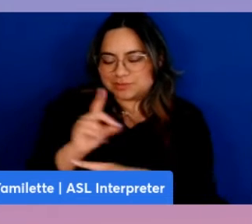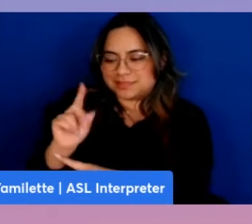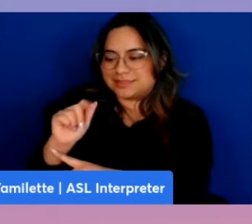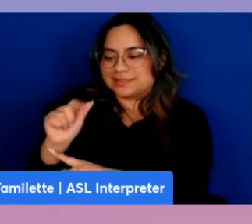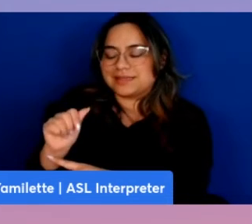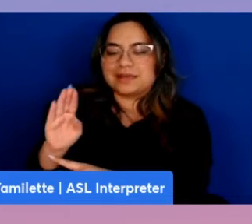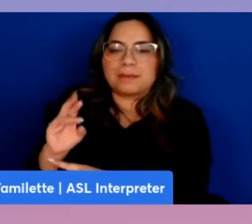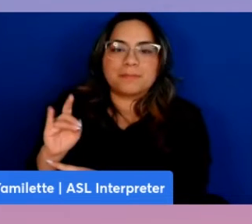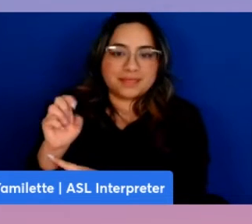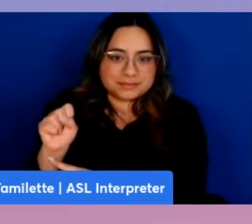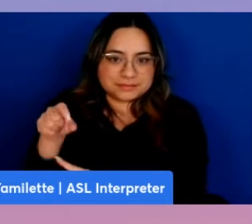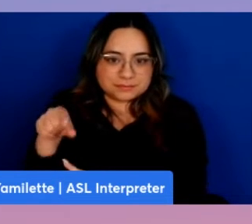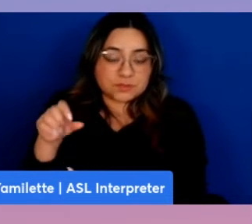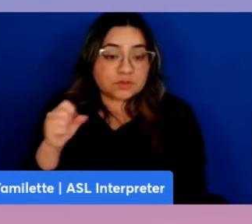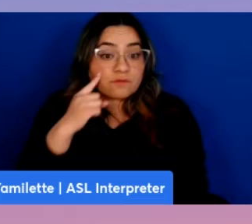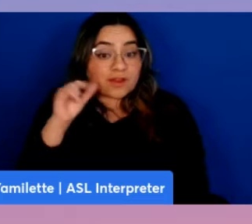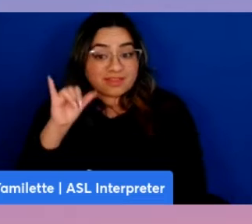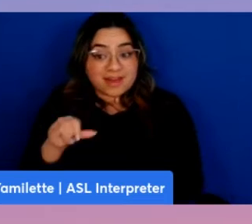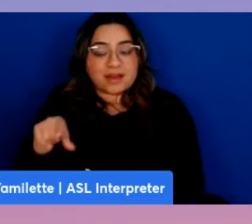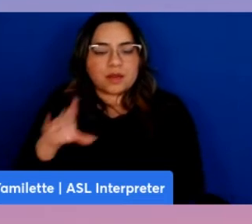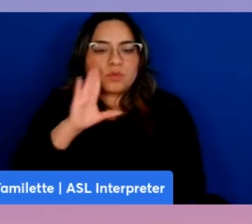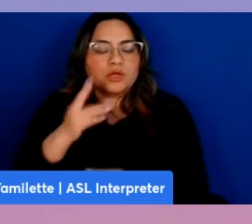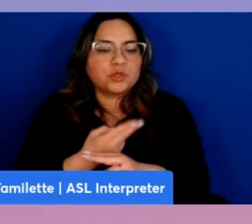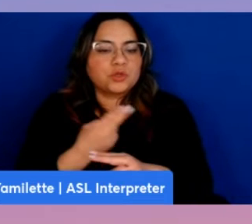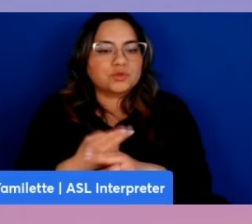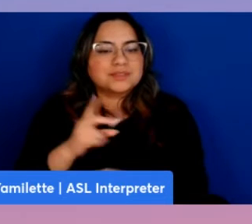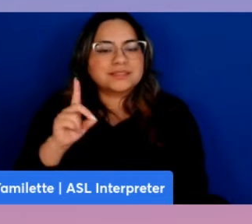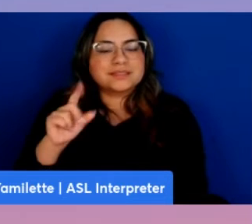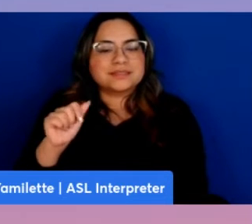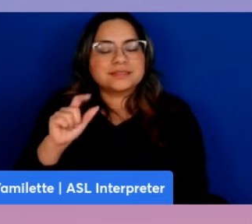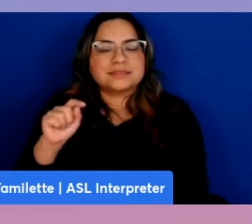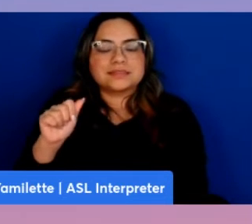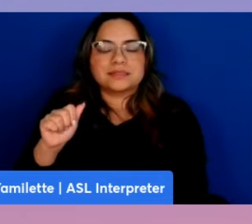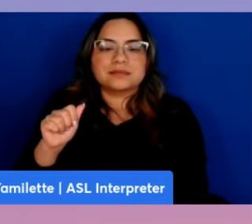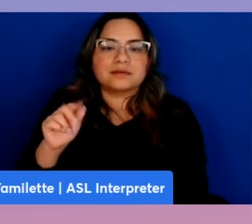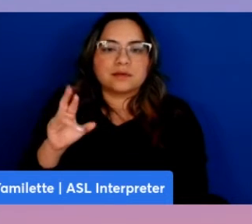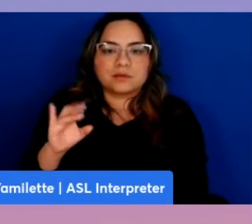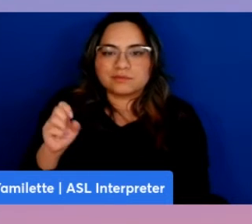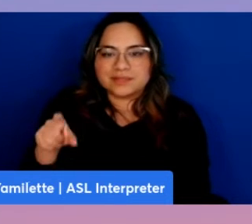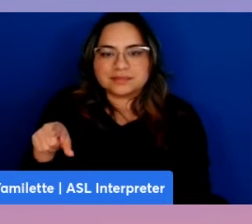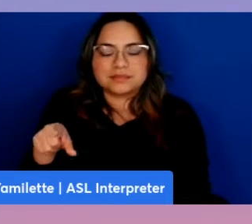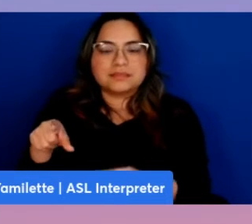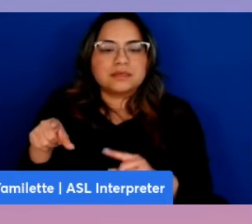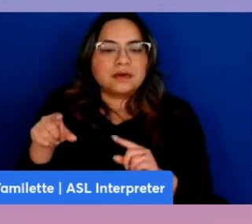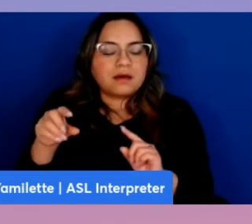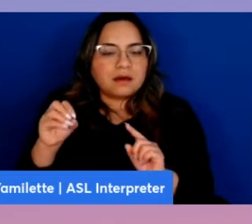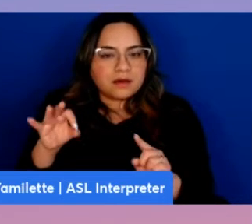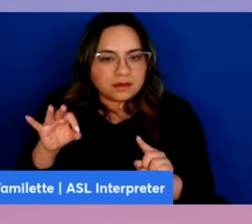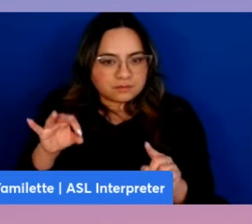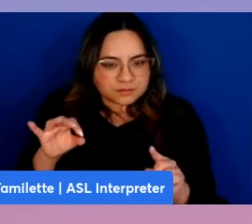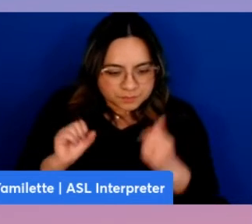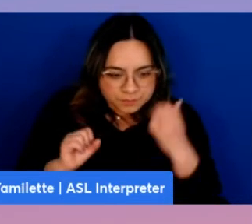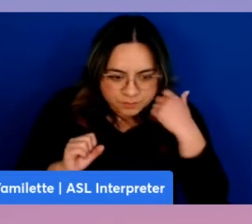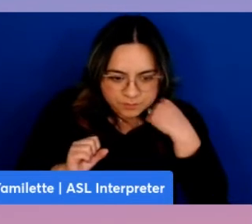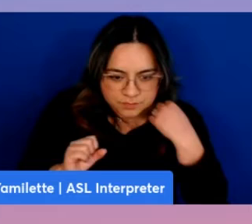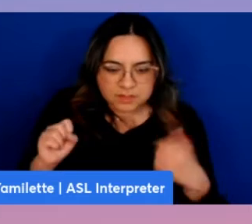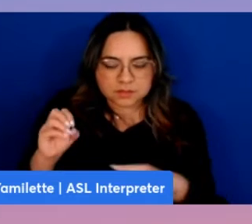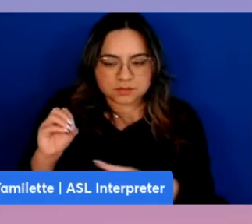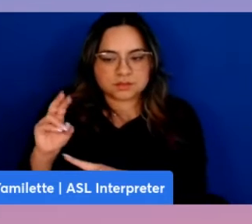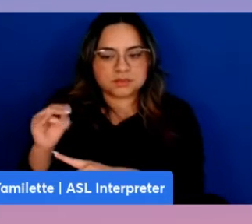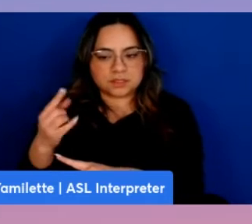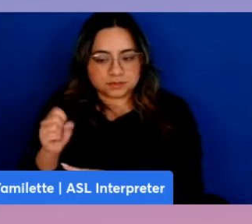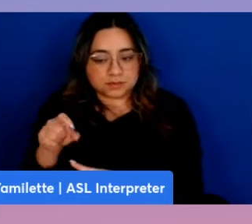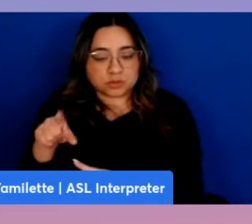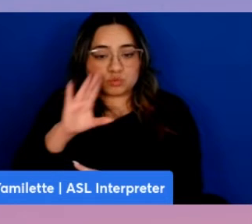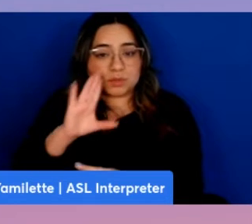workflows. So for that, I'm going to be using a data set of songs. We're going to ingest songs, analyze them, prepare them, and get